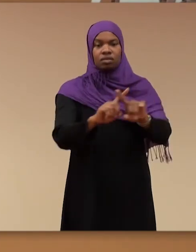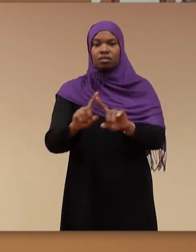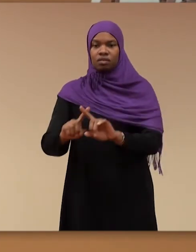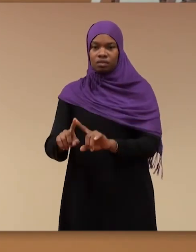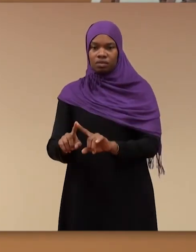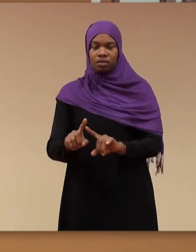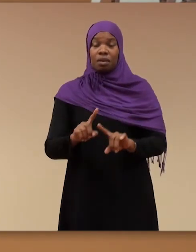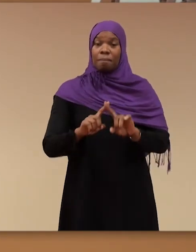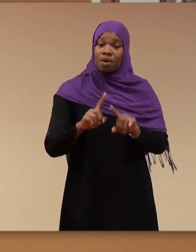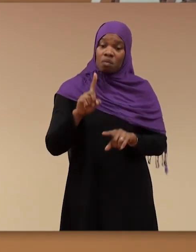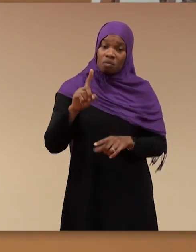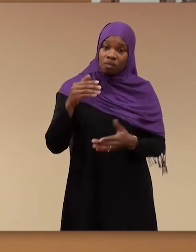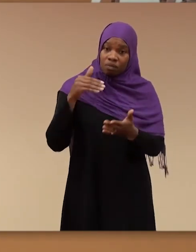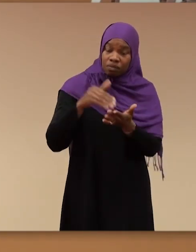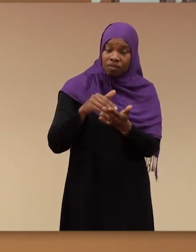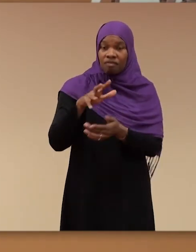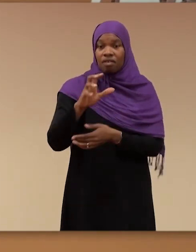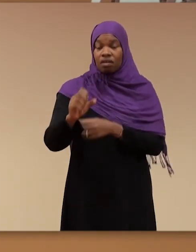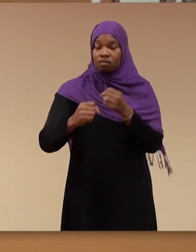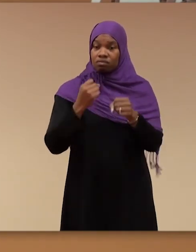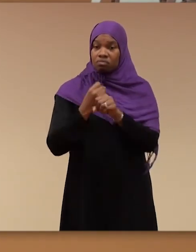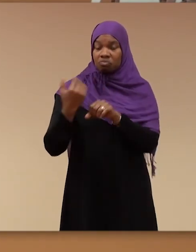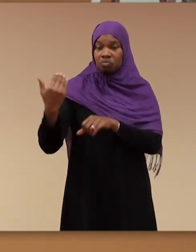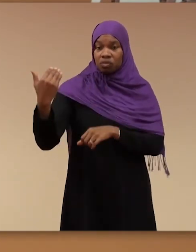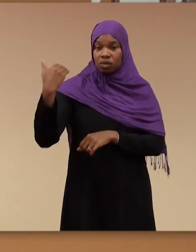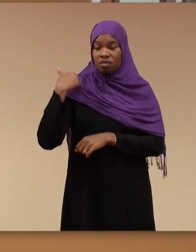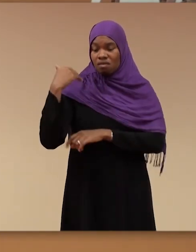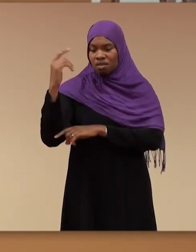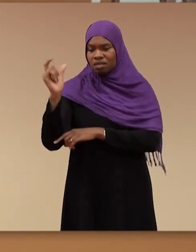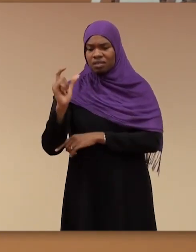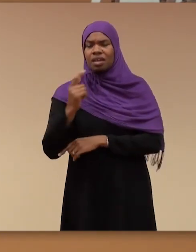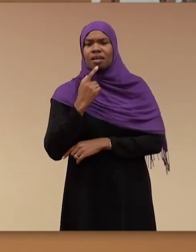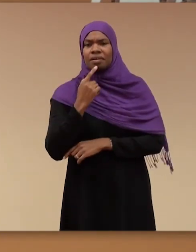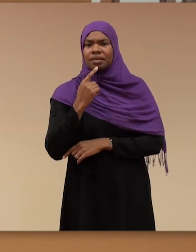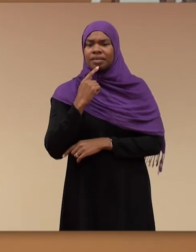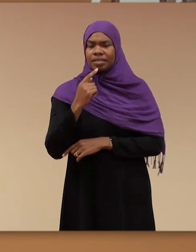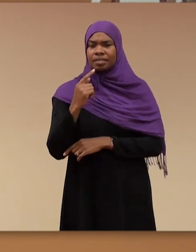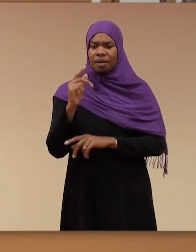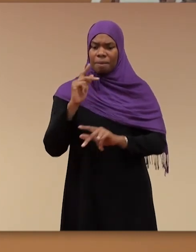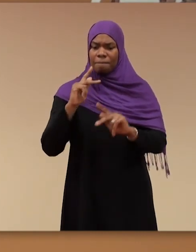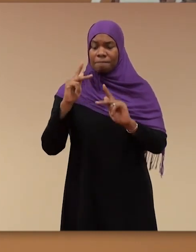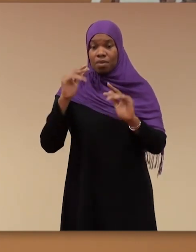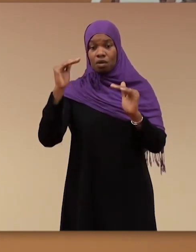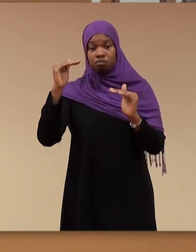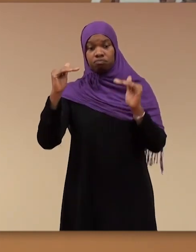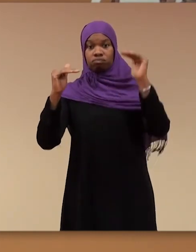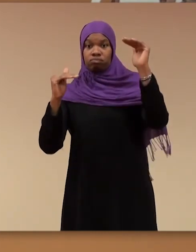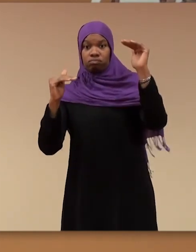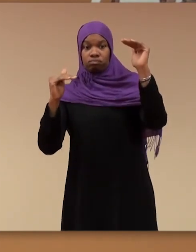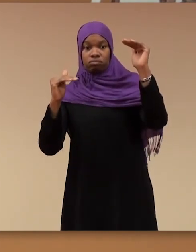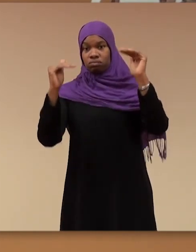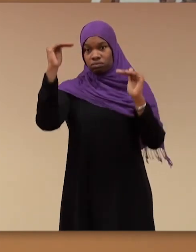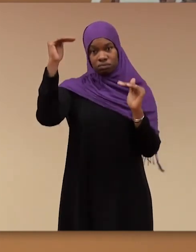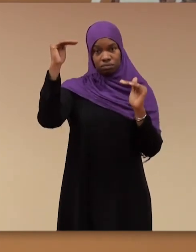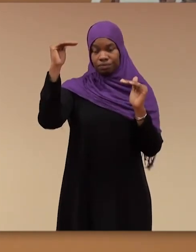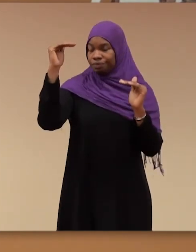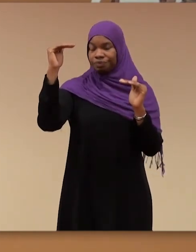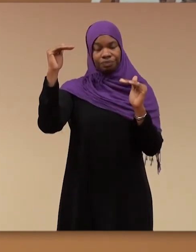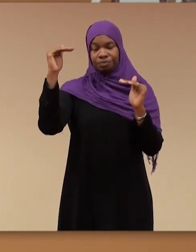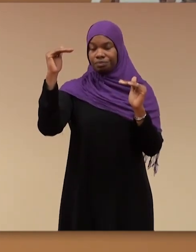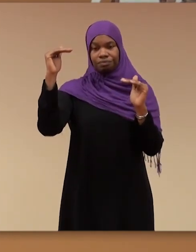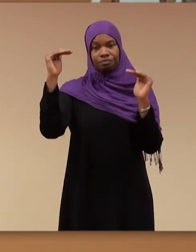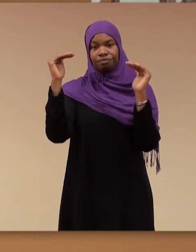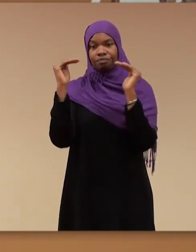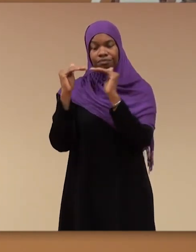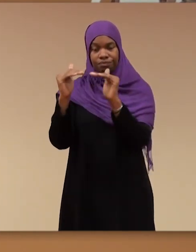is better than nobody. The Arab is not better than non-Arab, and the non-Arab is not better than the Arabs.